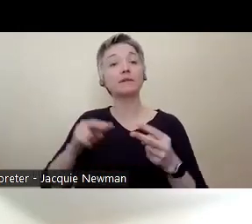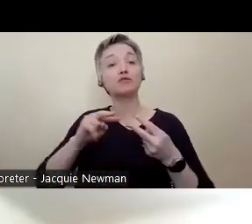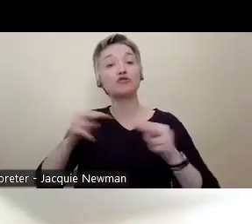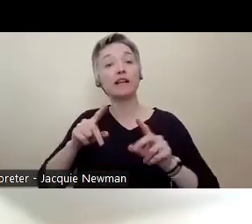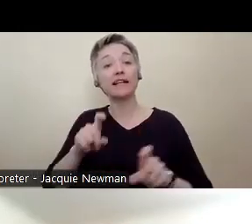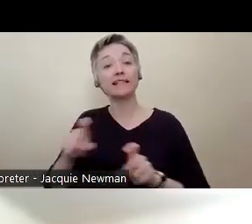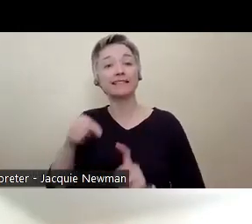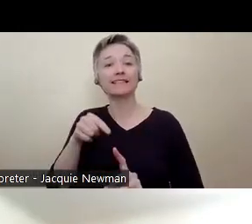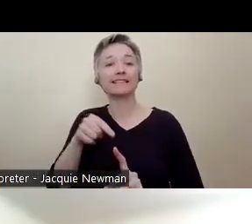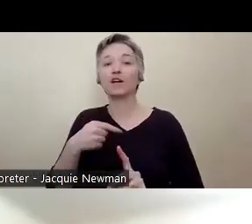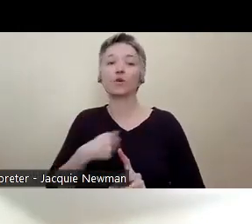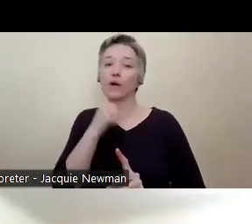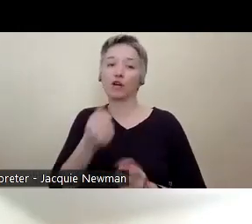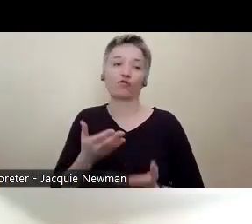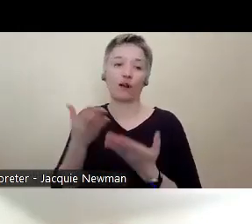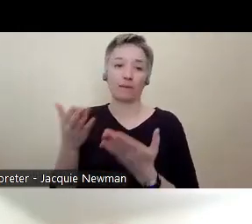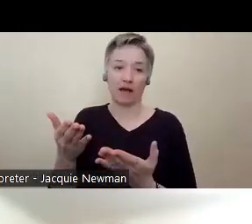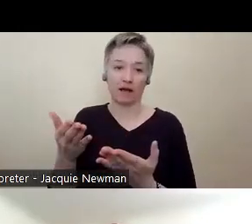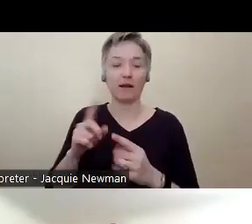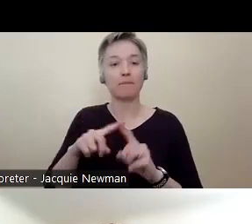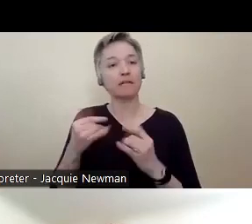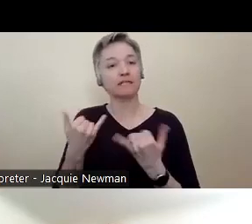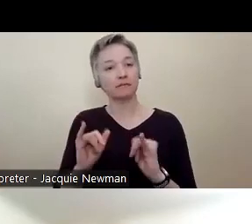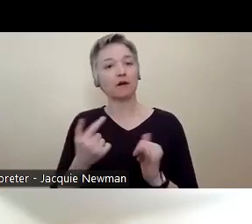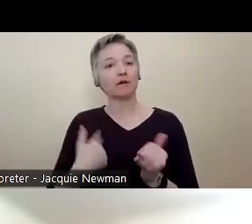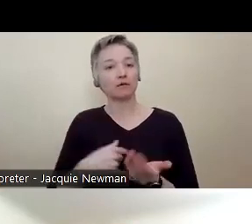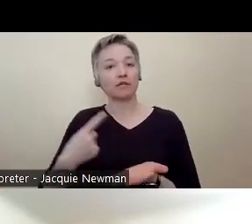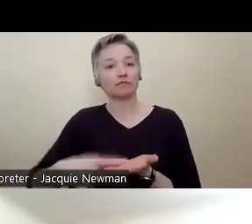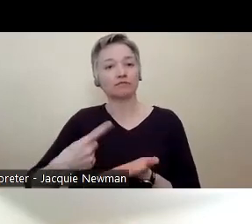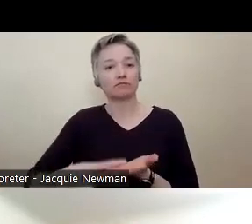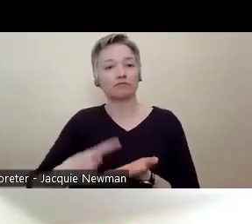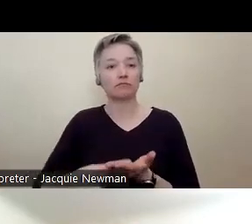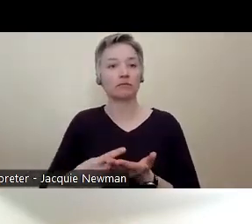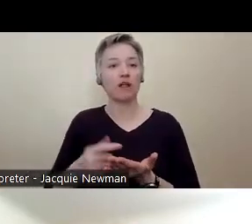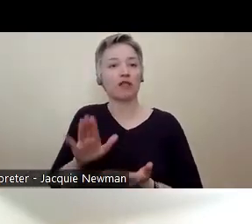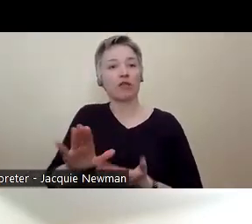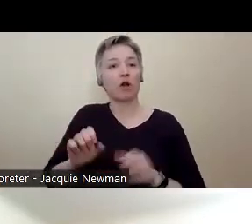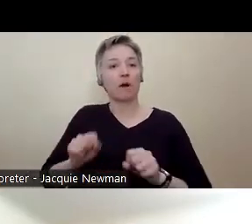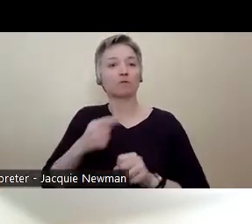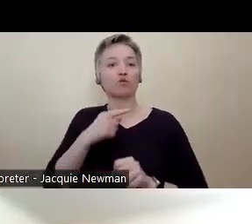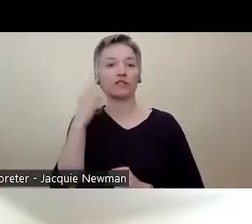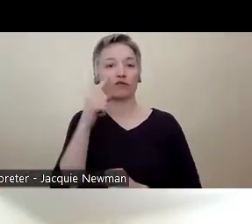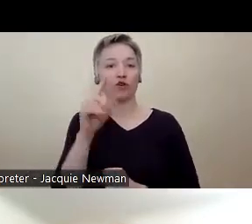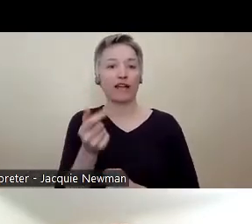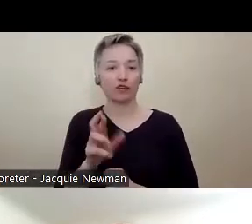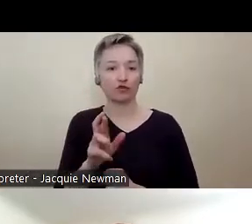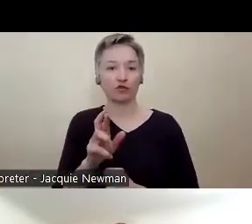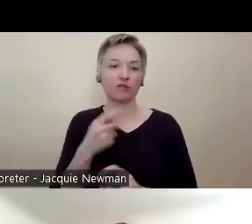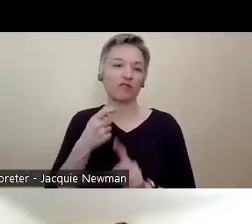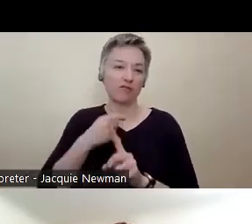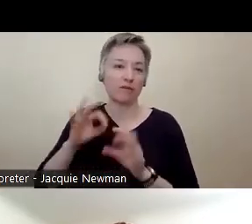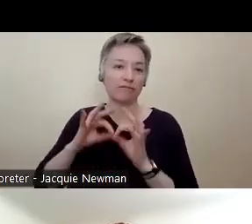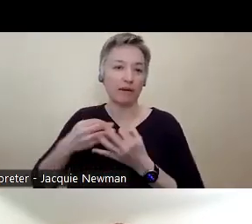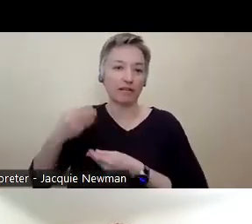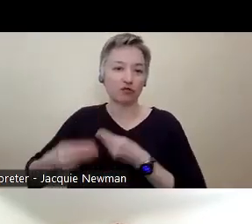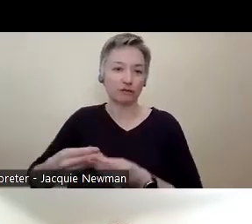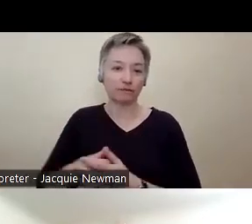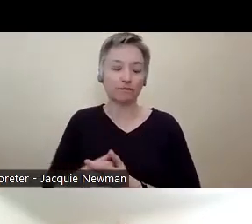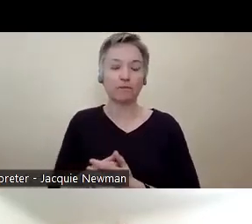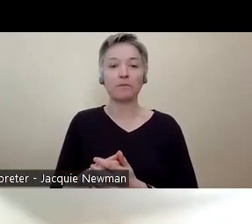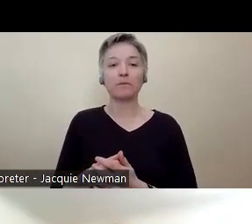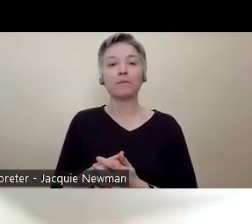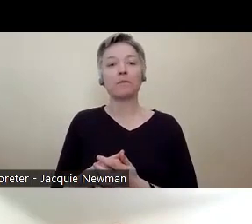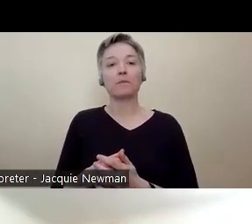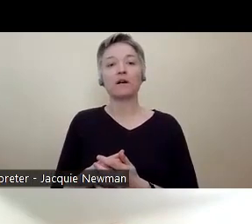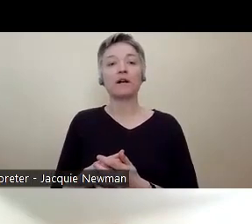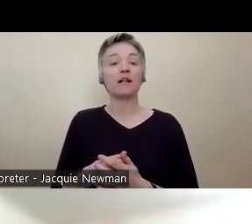be recommended, but we still talk about what risk for cancers are based on your family history. And no matter what happens in